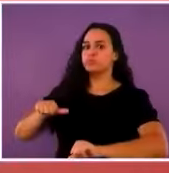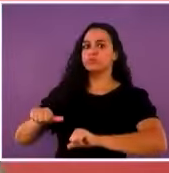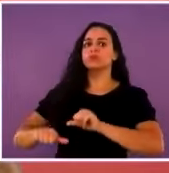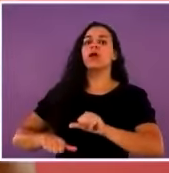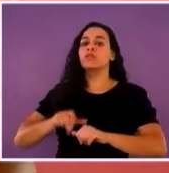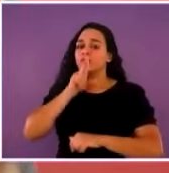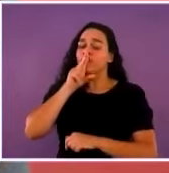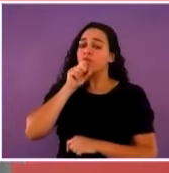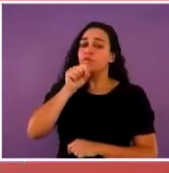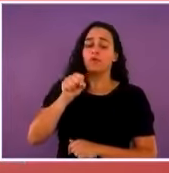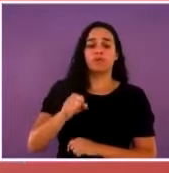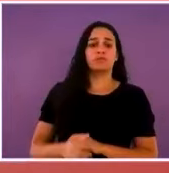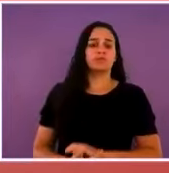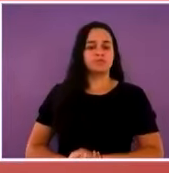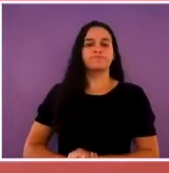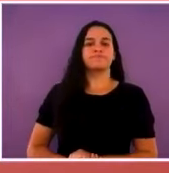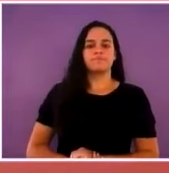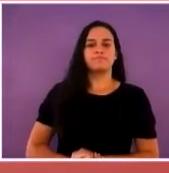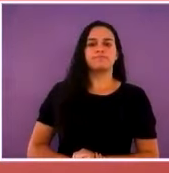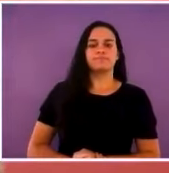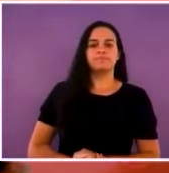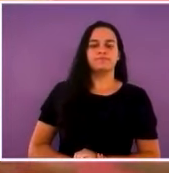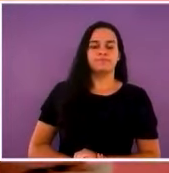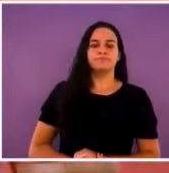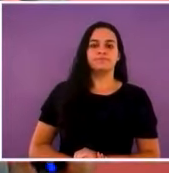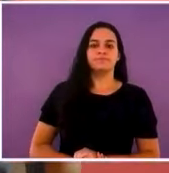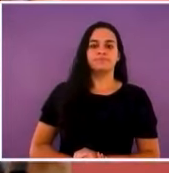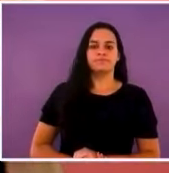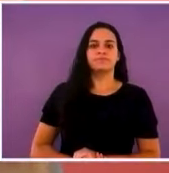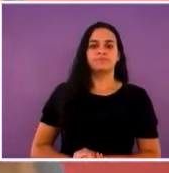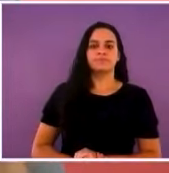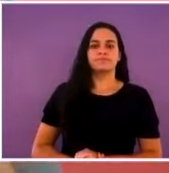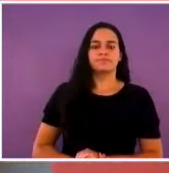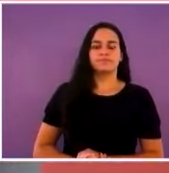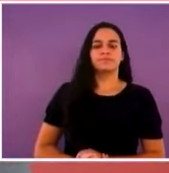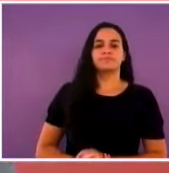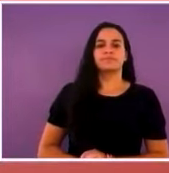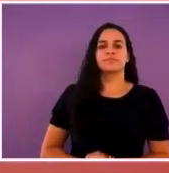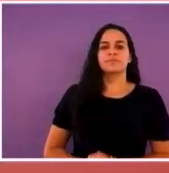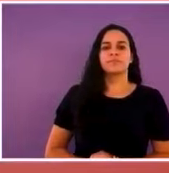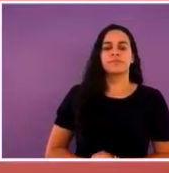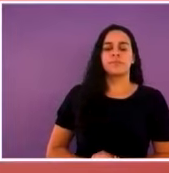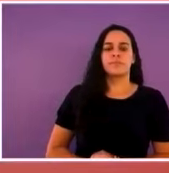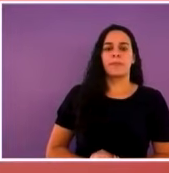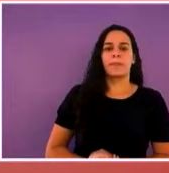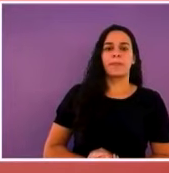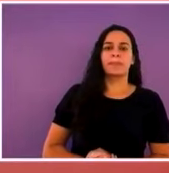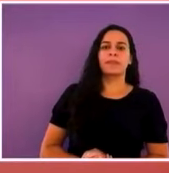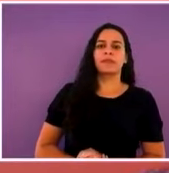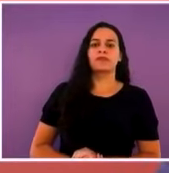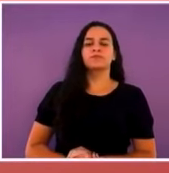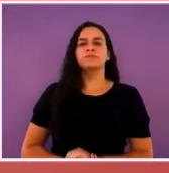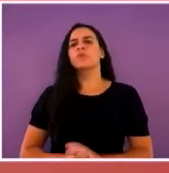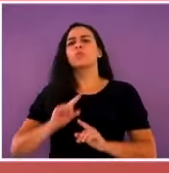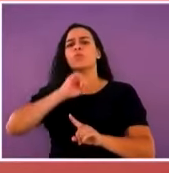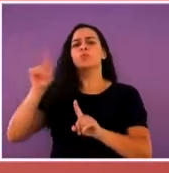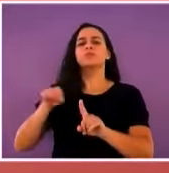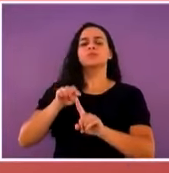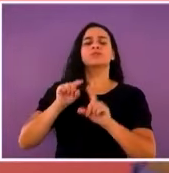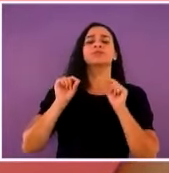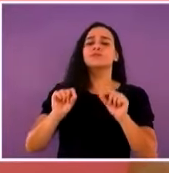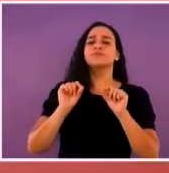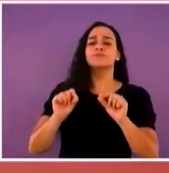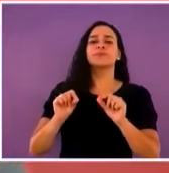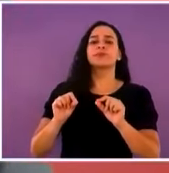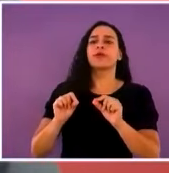In order to include everyone in this overall synthesis. A fim de incluir